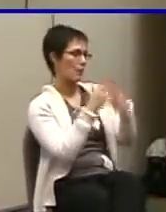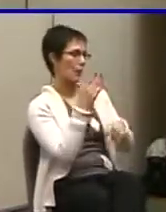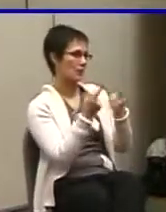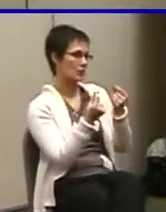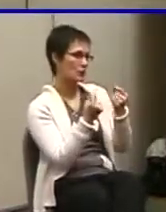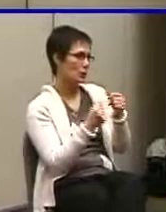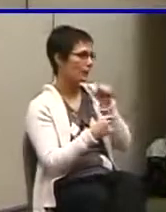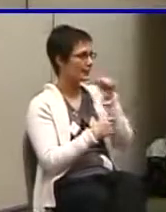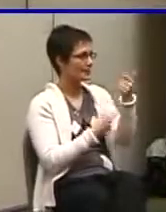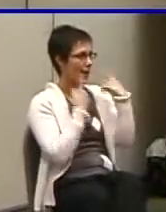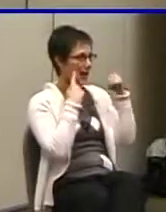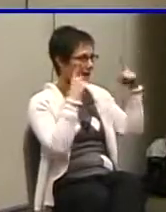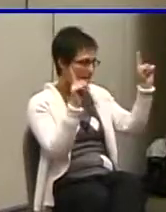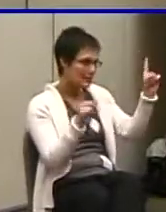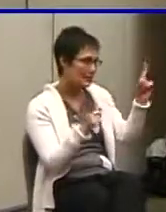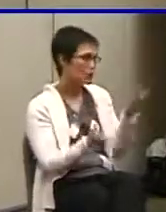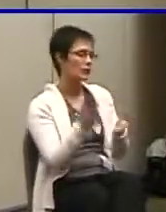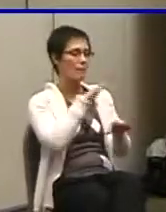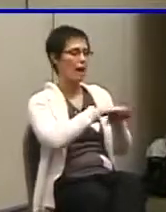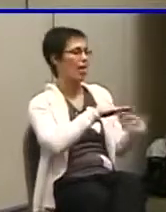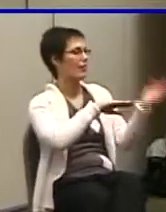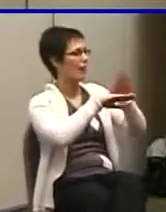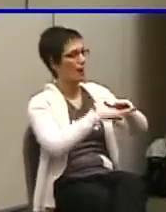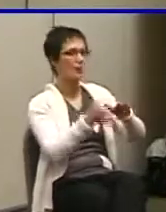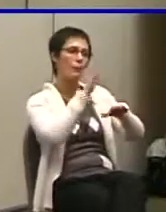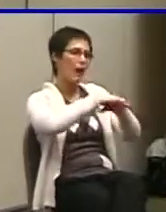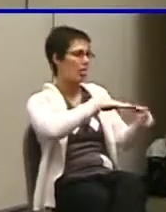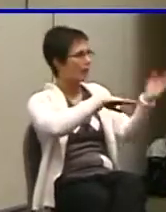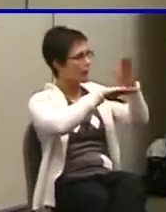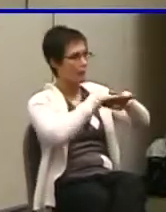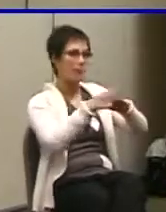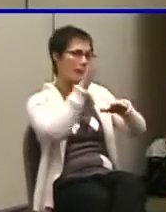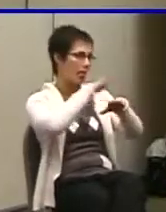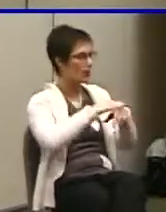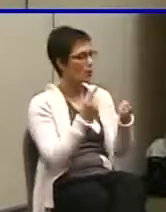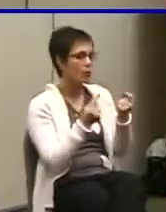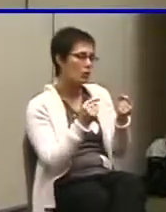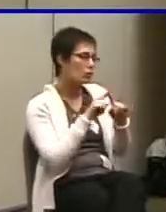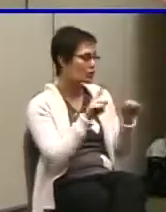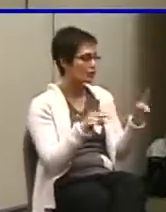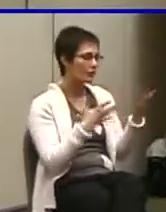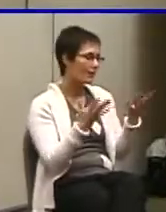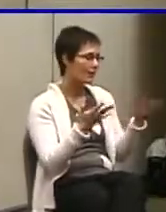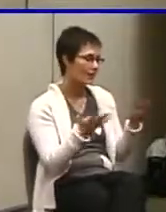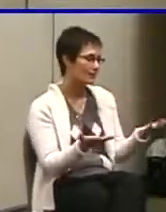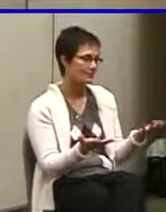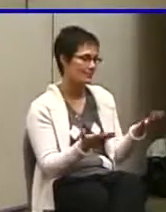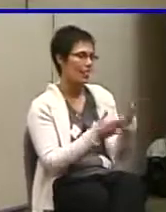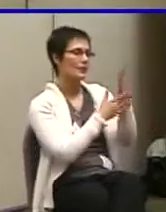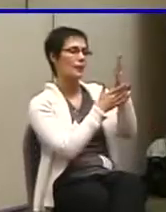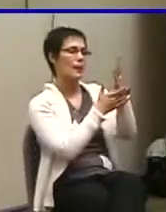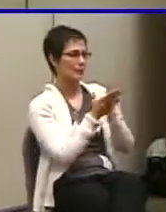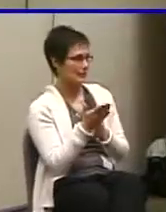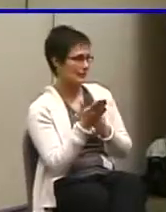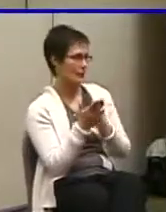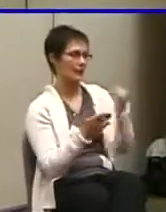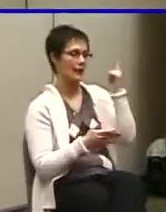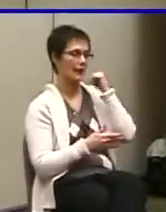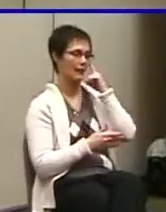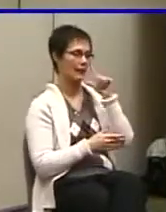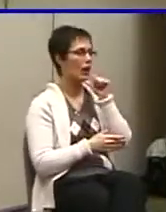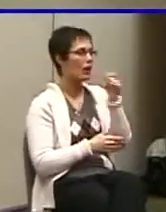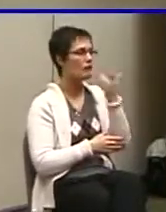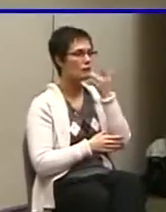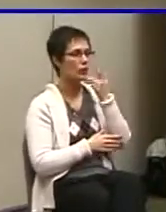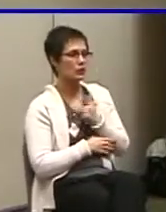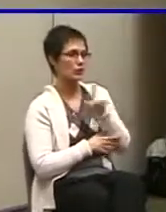things on top of things on top of things, and we're not taking anything off the plate. So there's a piece of it that I think, unfortunately,